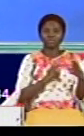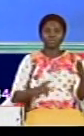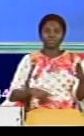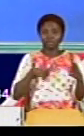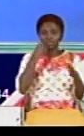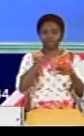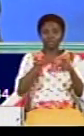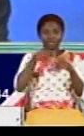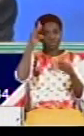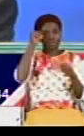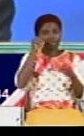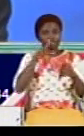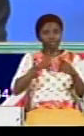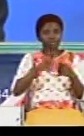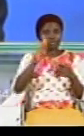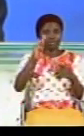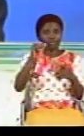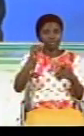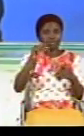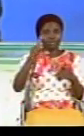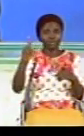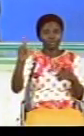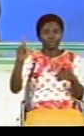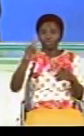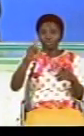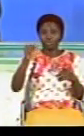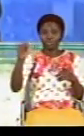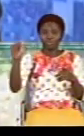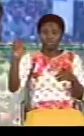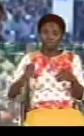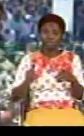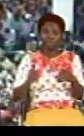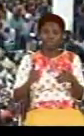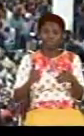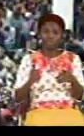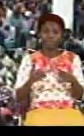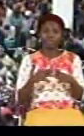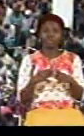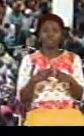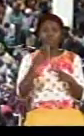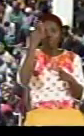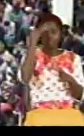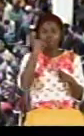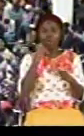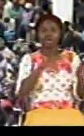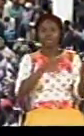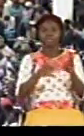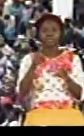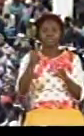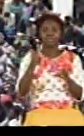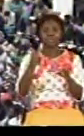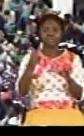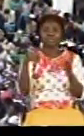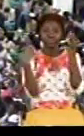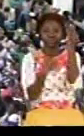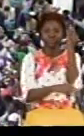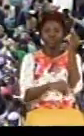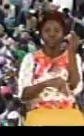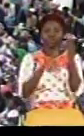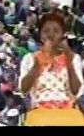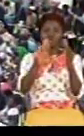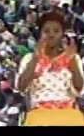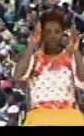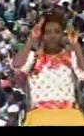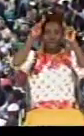Balaam, wherefore hast thou smitten thine ass these three times? Behold, I